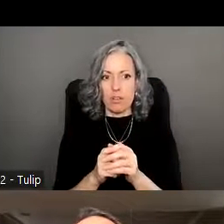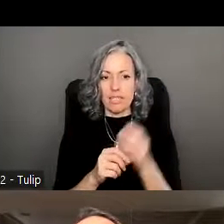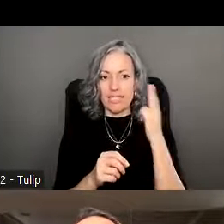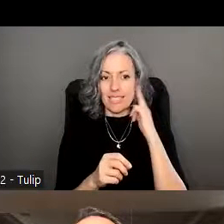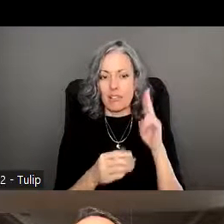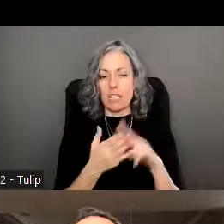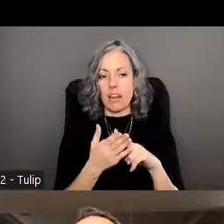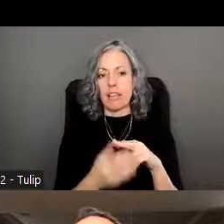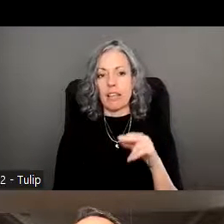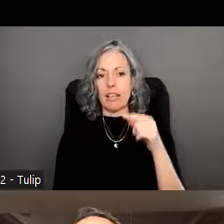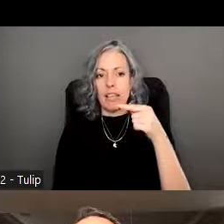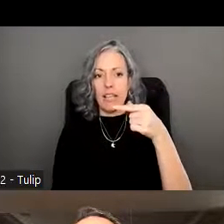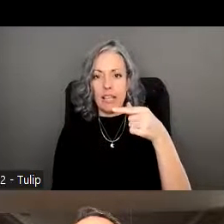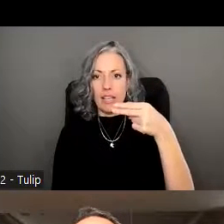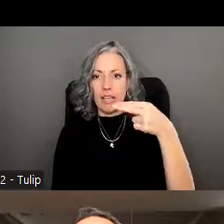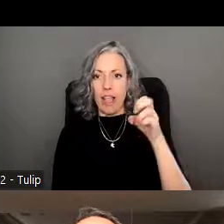So